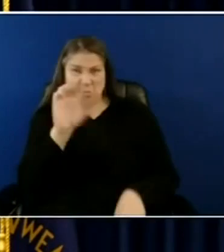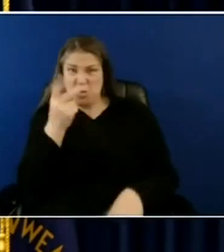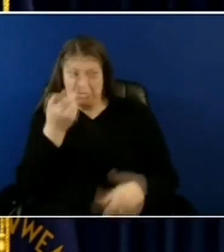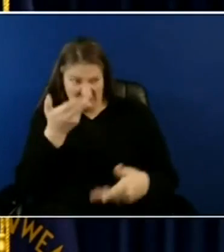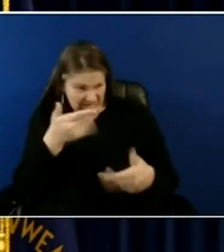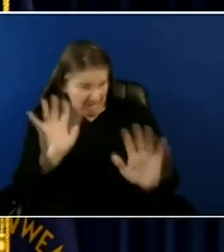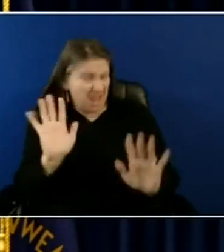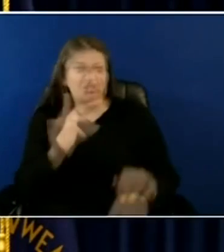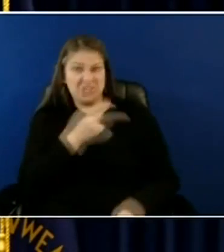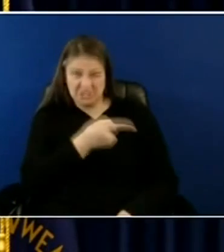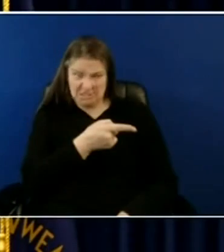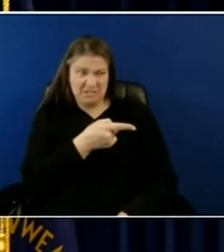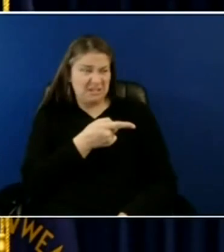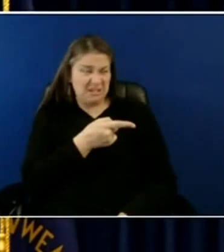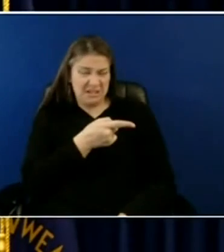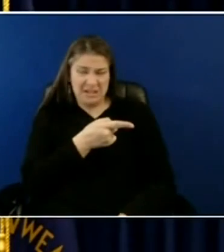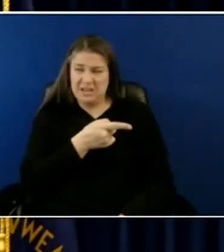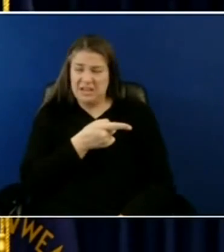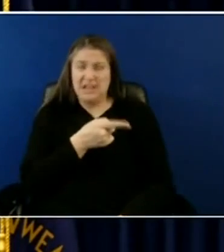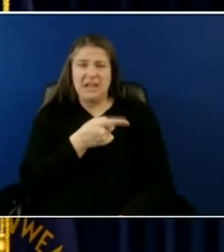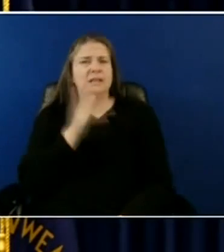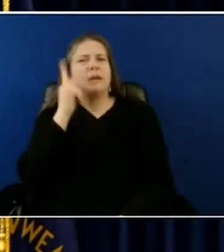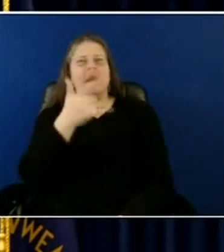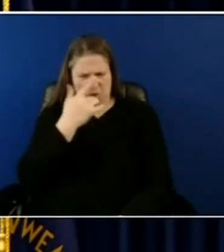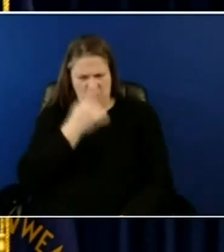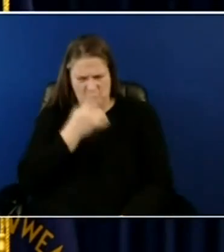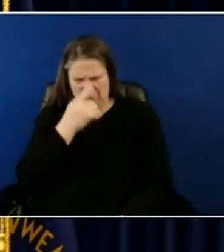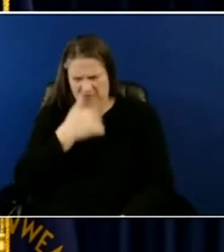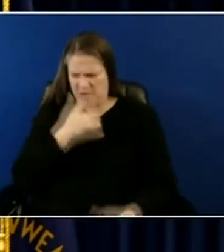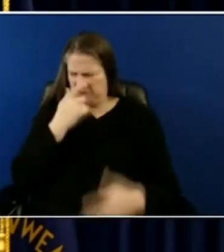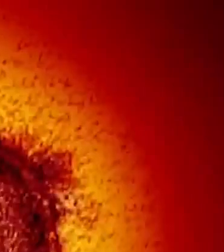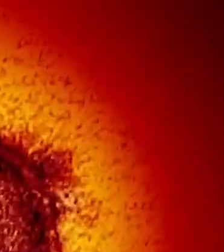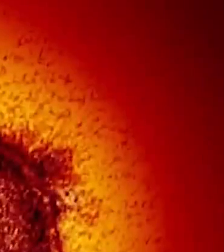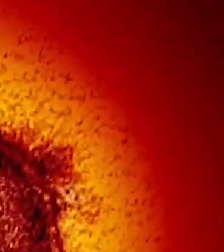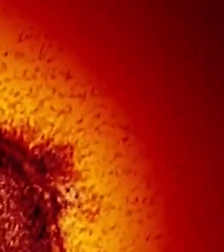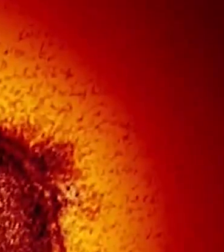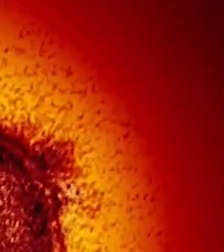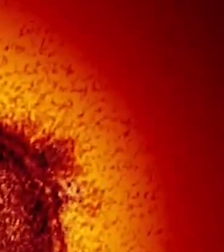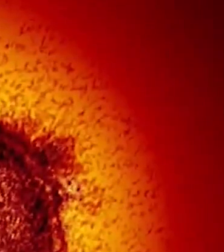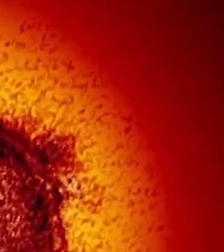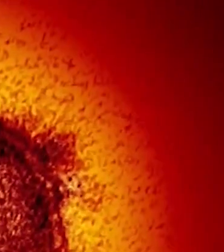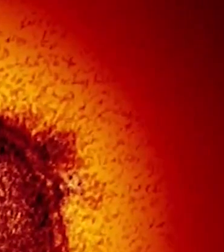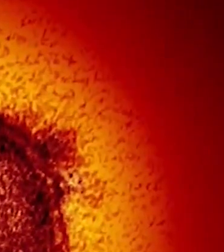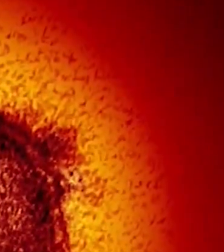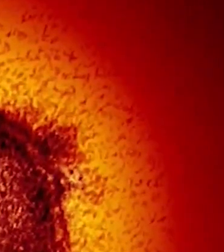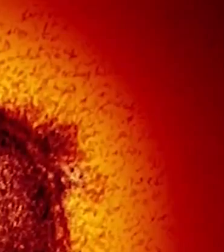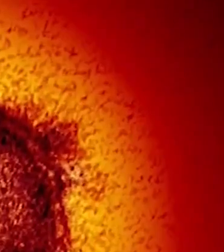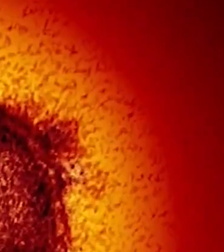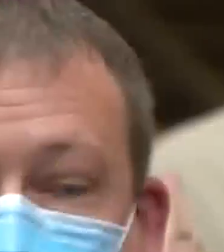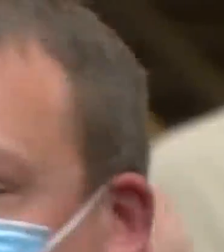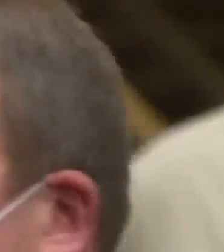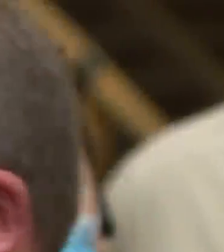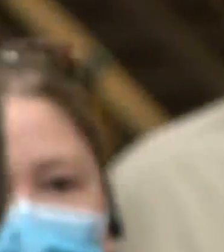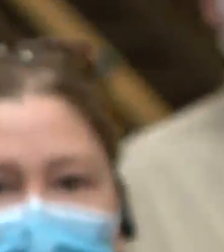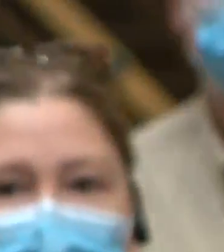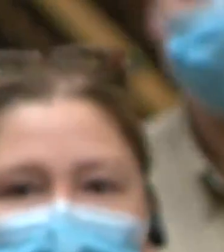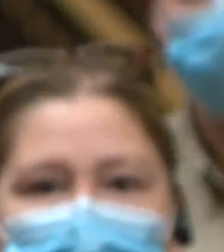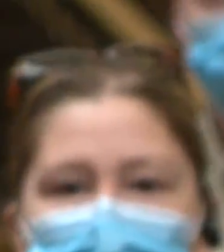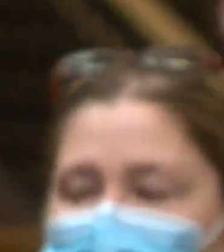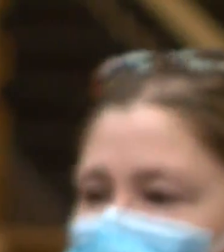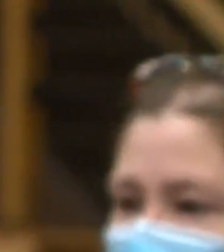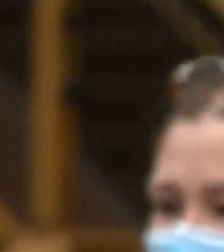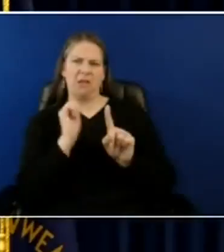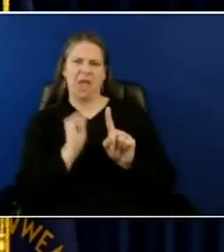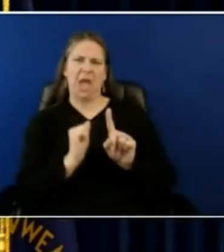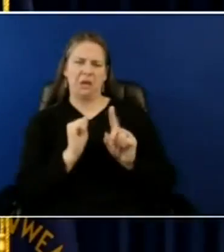disease, so think about having cold symptoms, will go up almost certainly. And one person with the Delta variant may infect up to 5